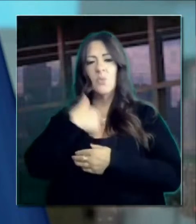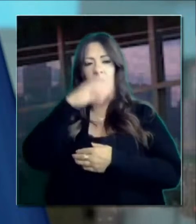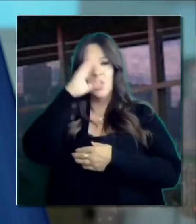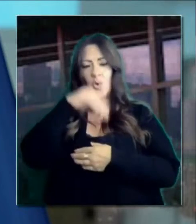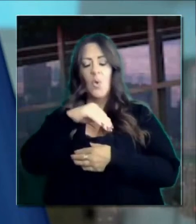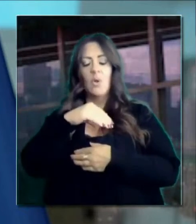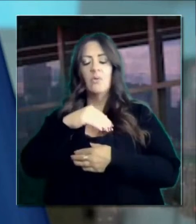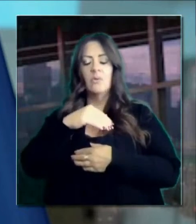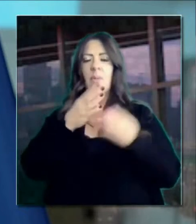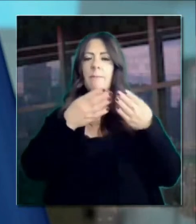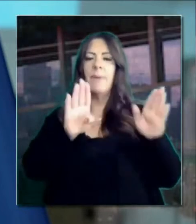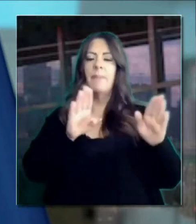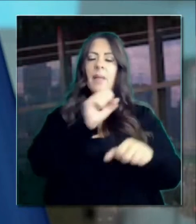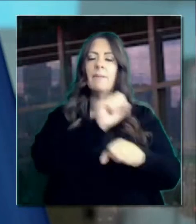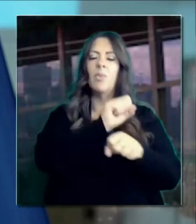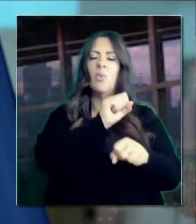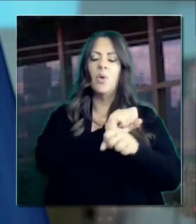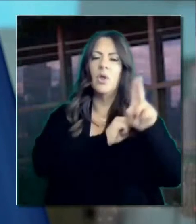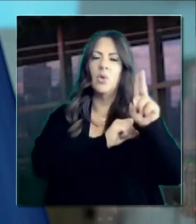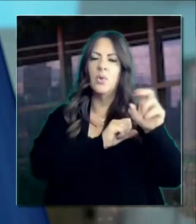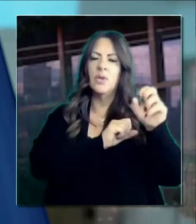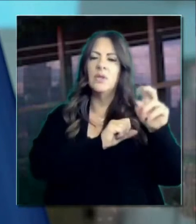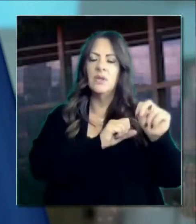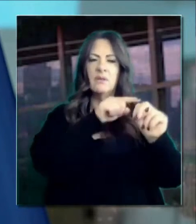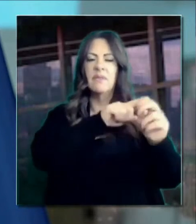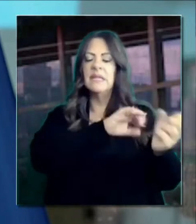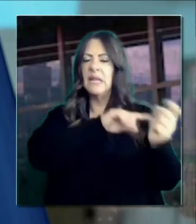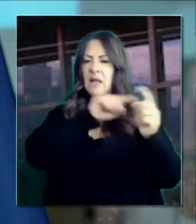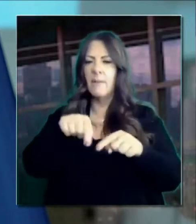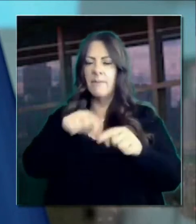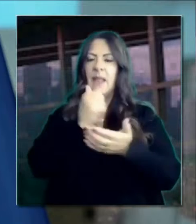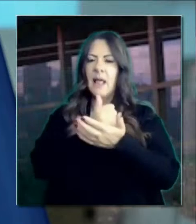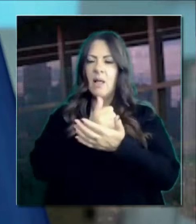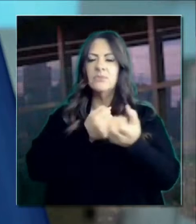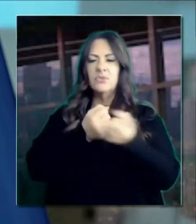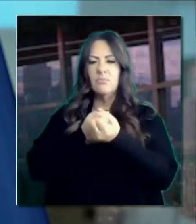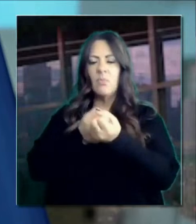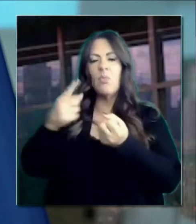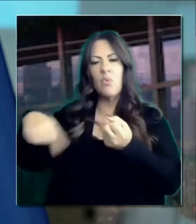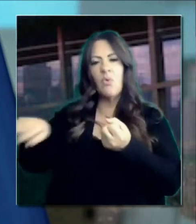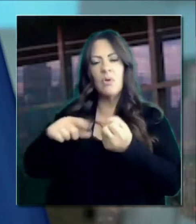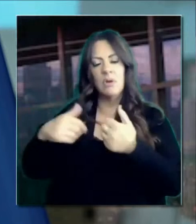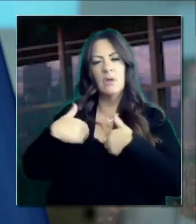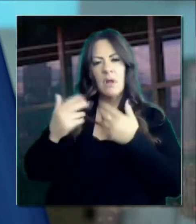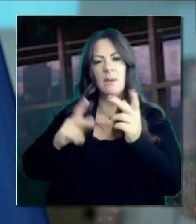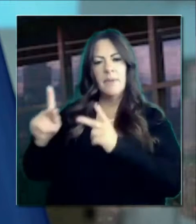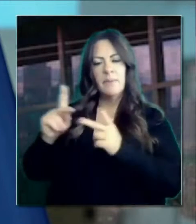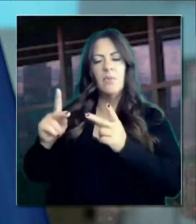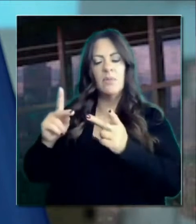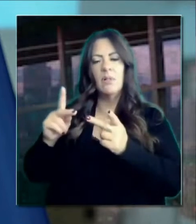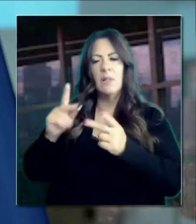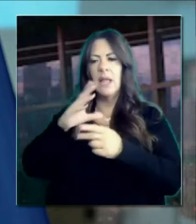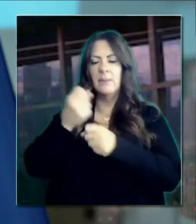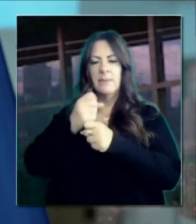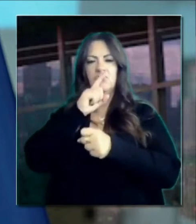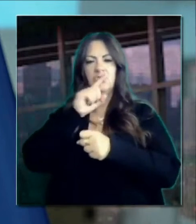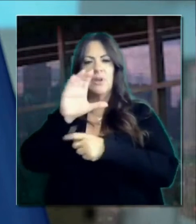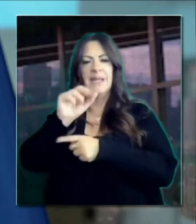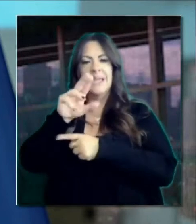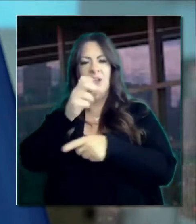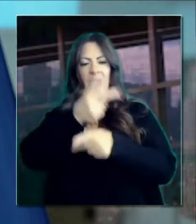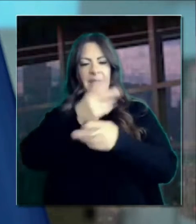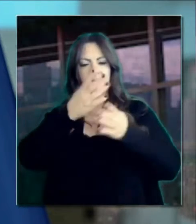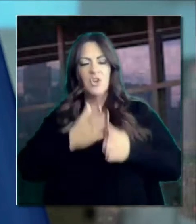helped step in, protecting those young folks and making sure the caregivers